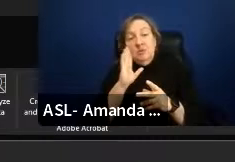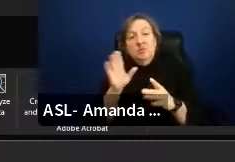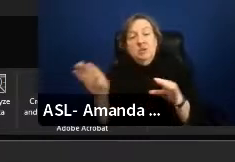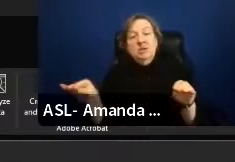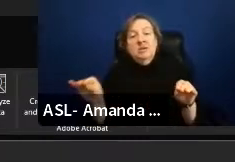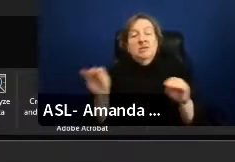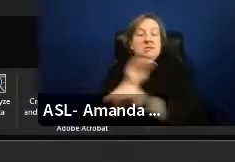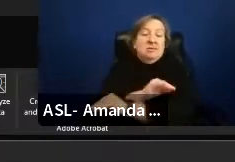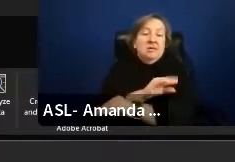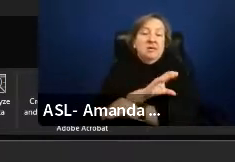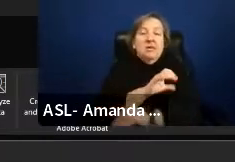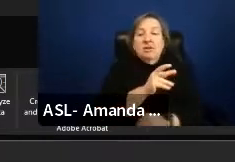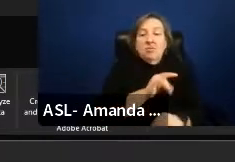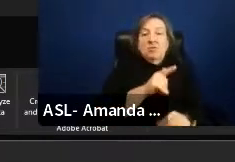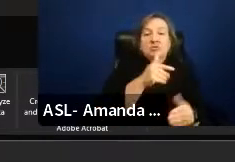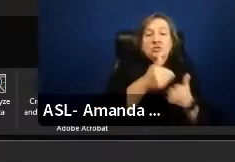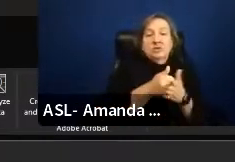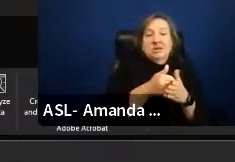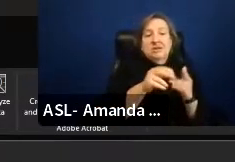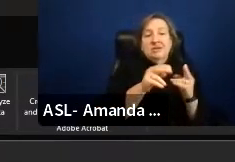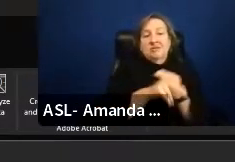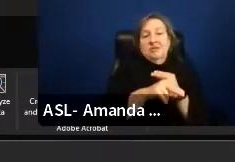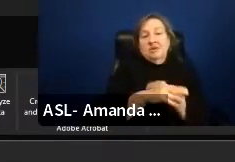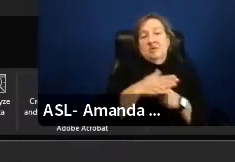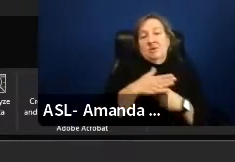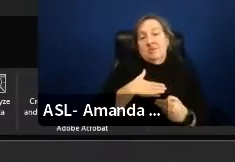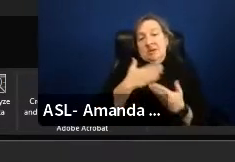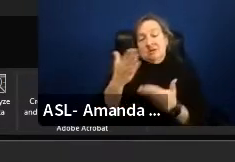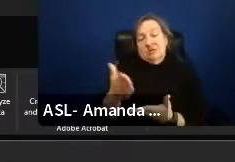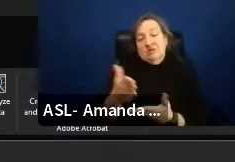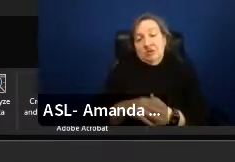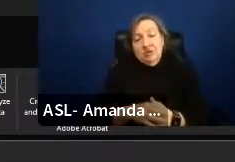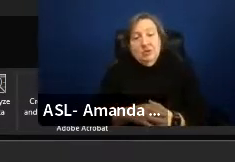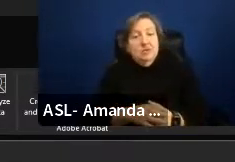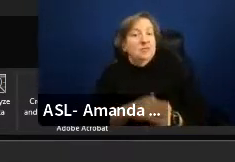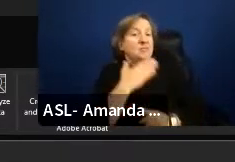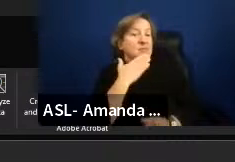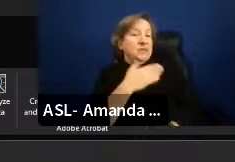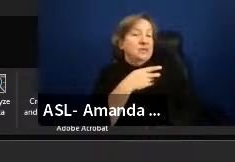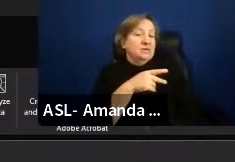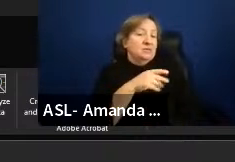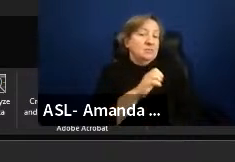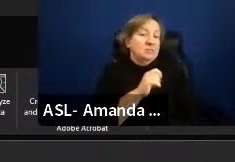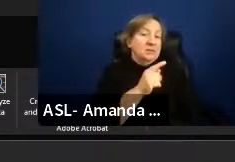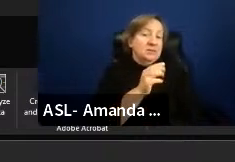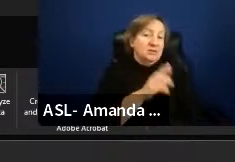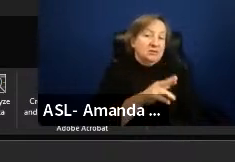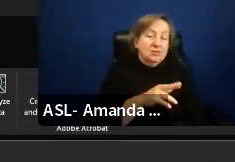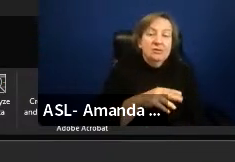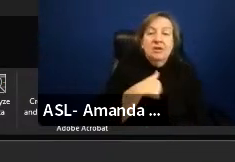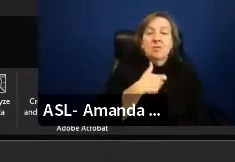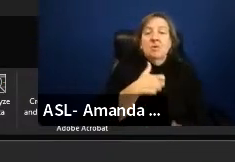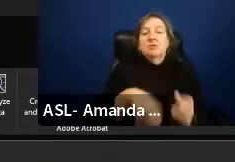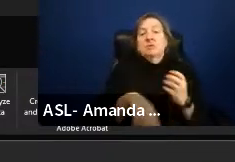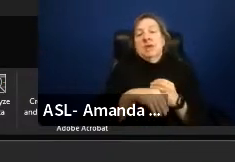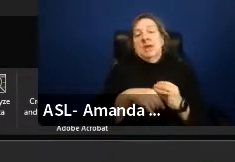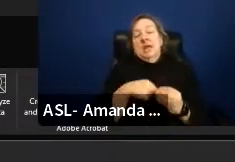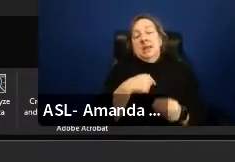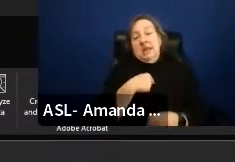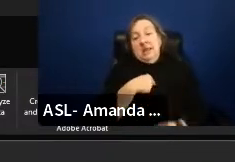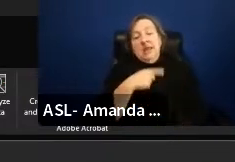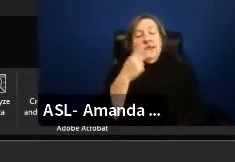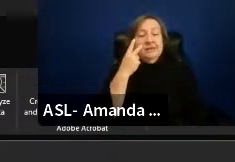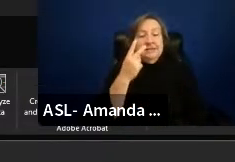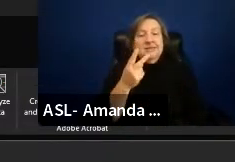the commercial stuff near the freeway. That's my suggestion. Thank you, Peter. And I just want to add, I definitely